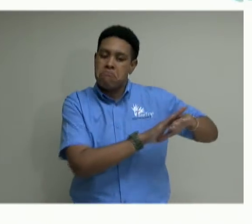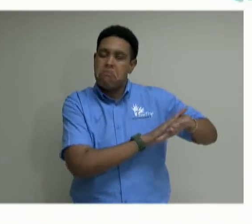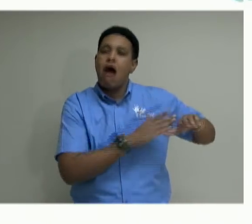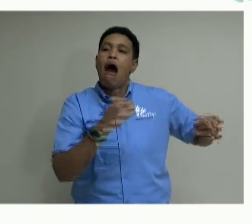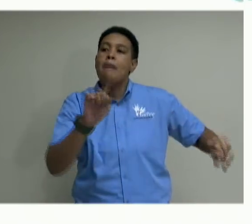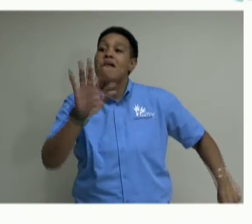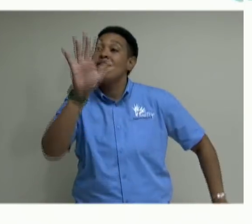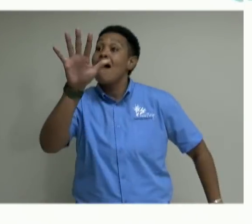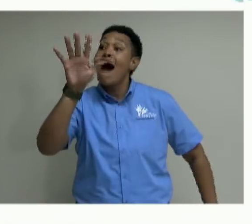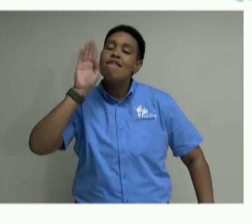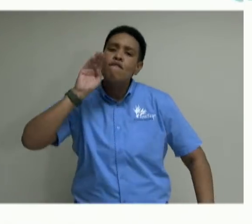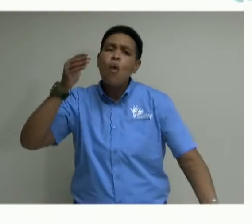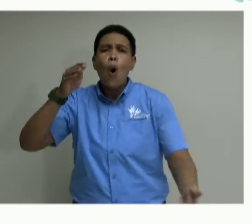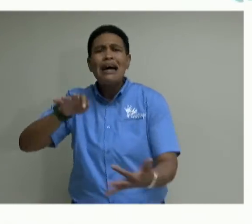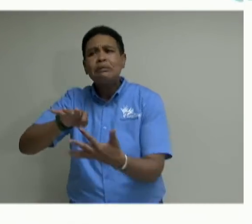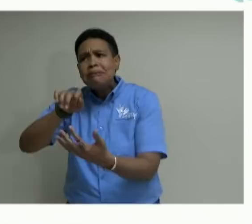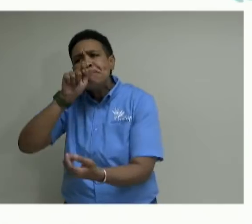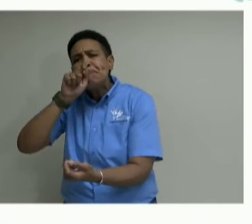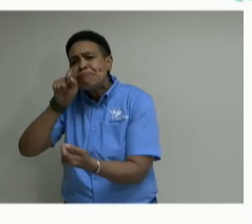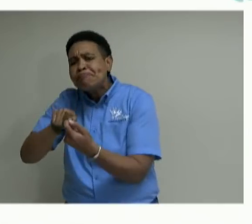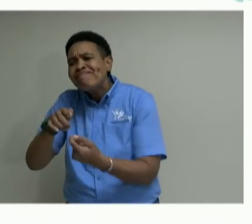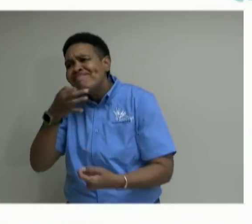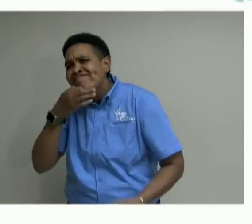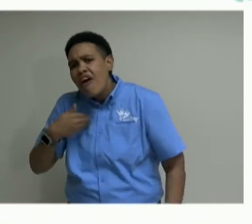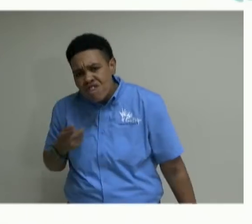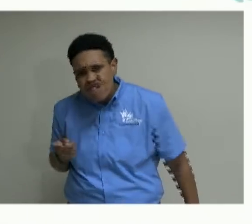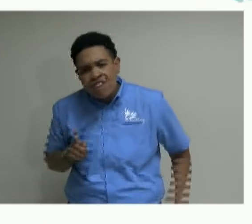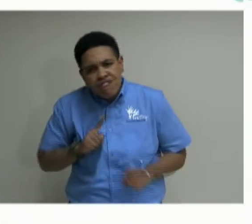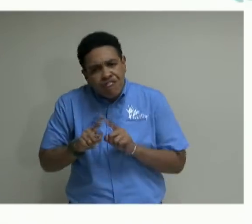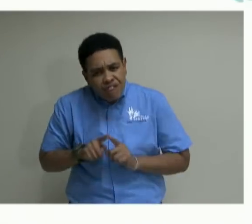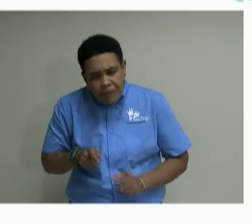which are specialist hospitals.